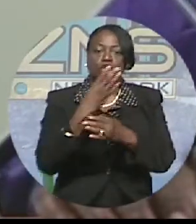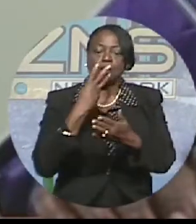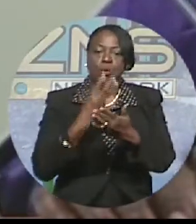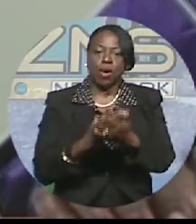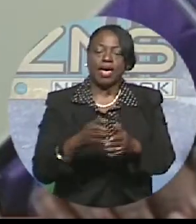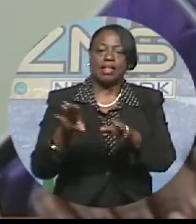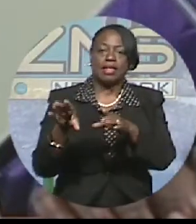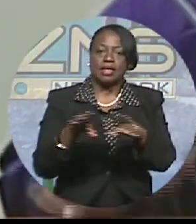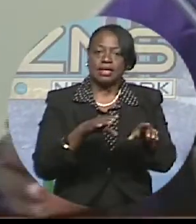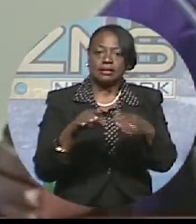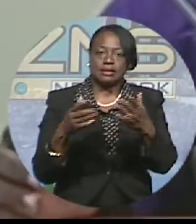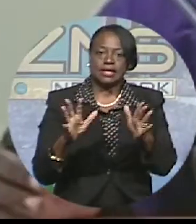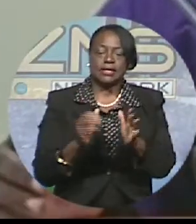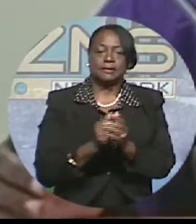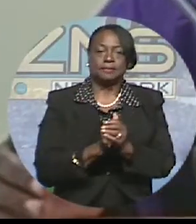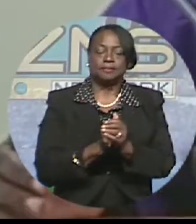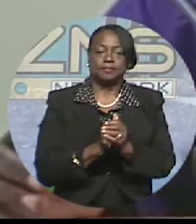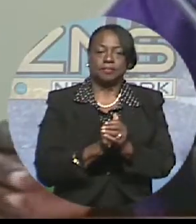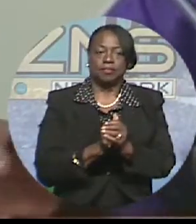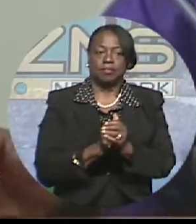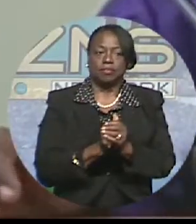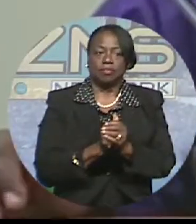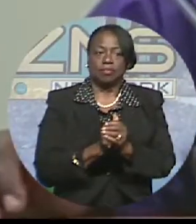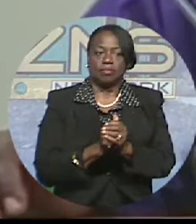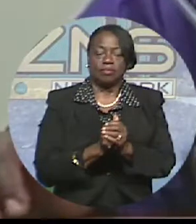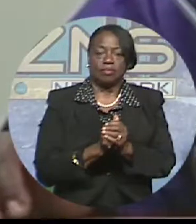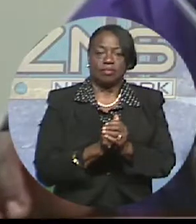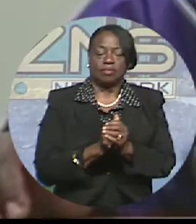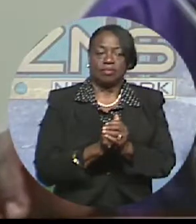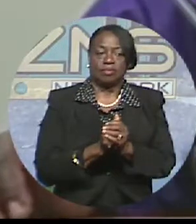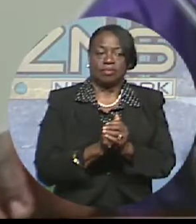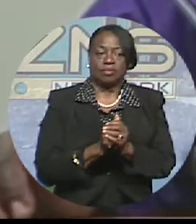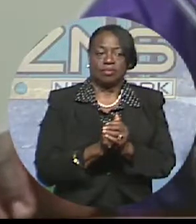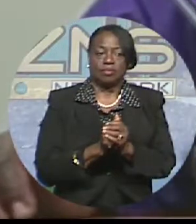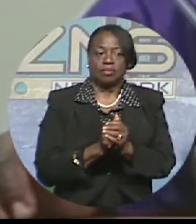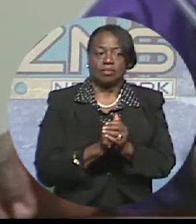to the fact that what we know all along, that our intelligence suggests to us,